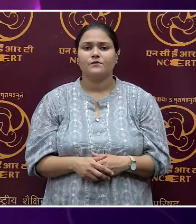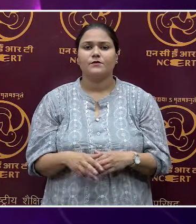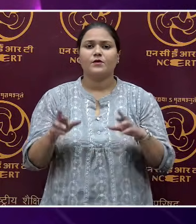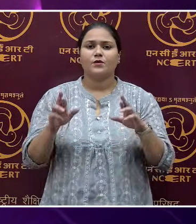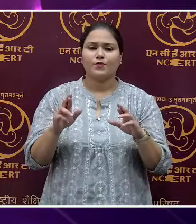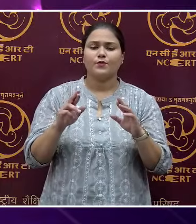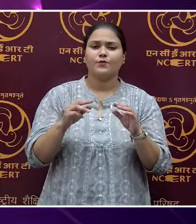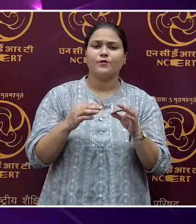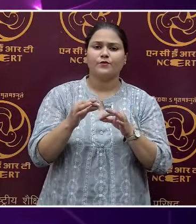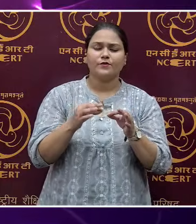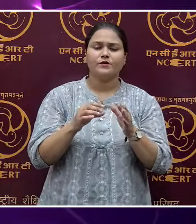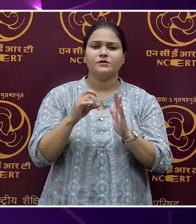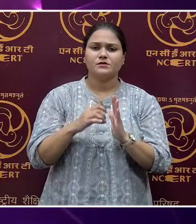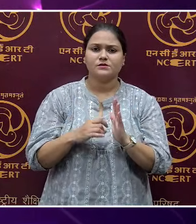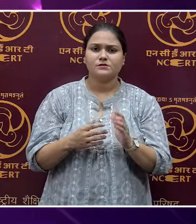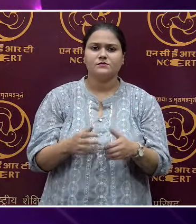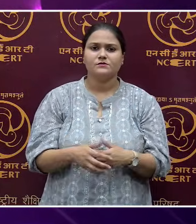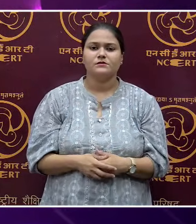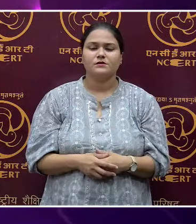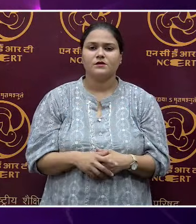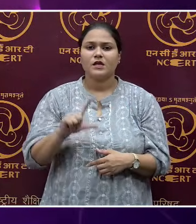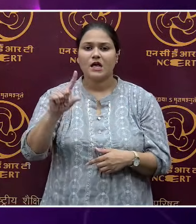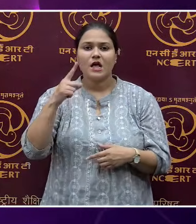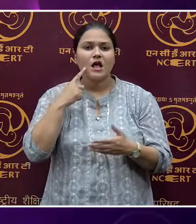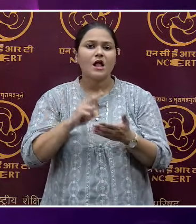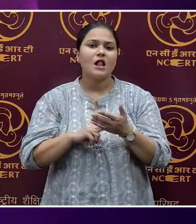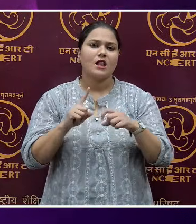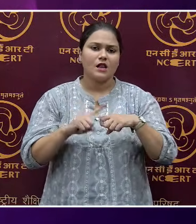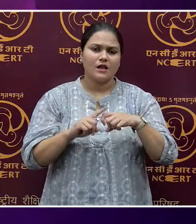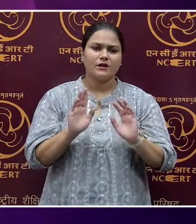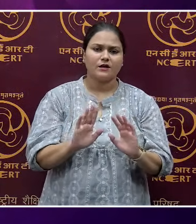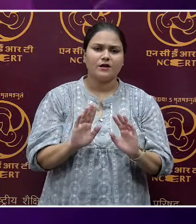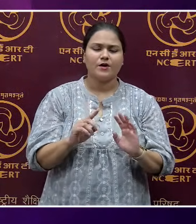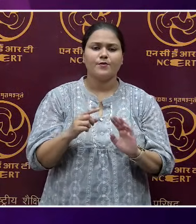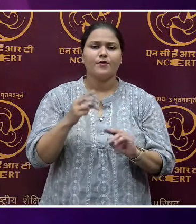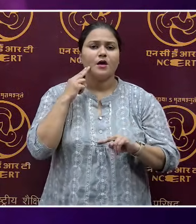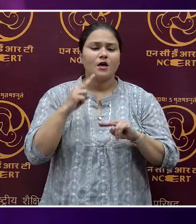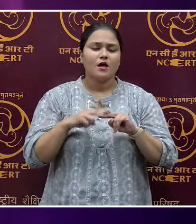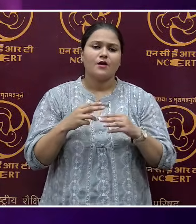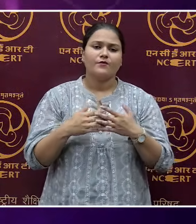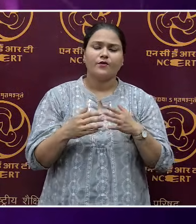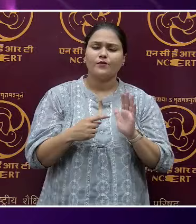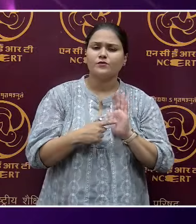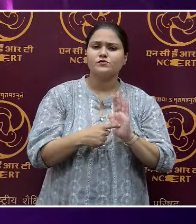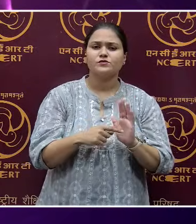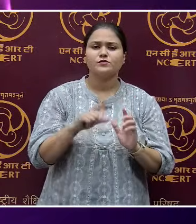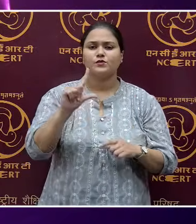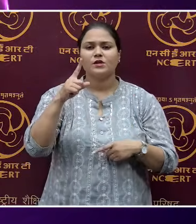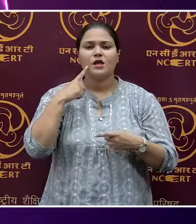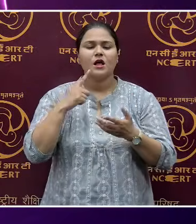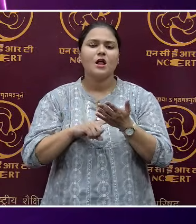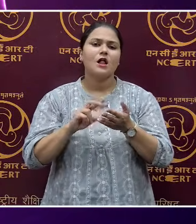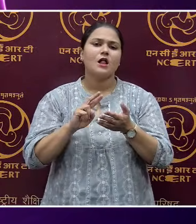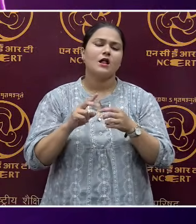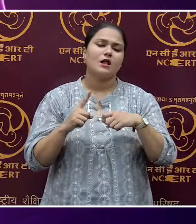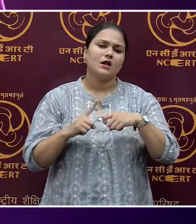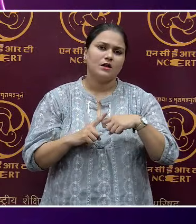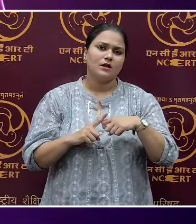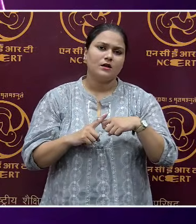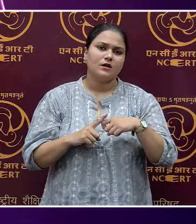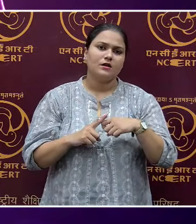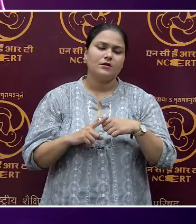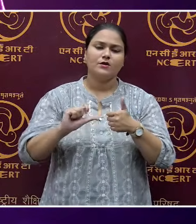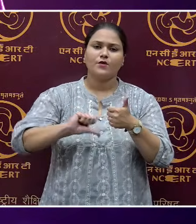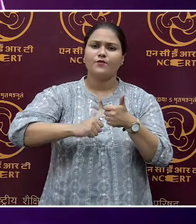I think we do have some links, for the students here. They can get the reference material. Also, you talked about one option which is called